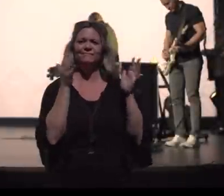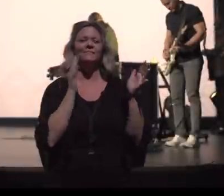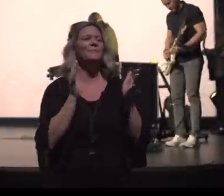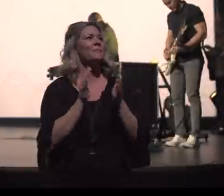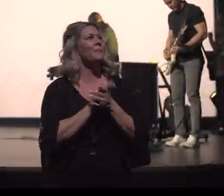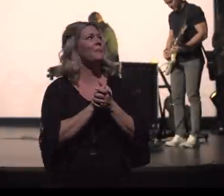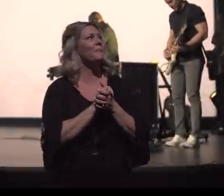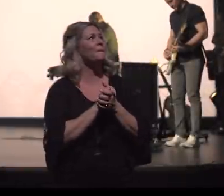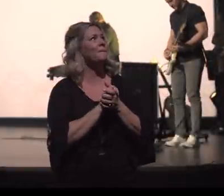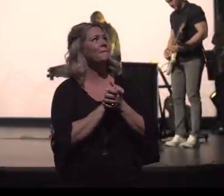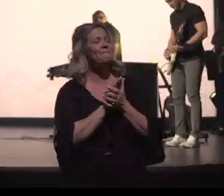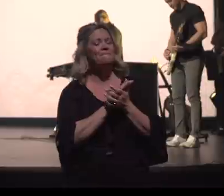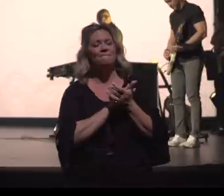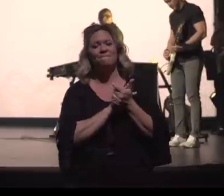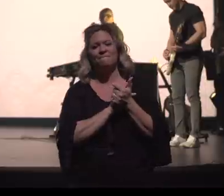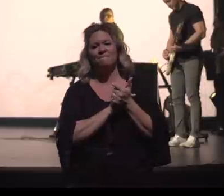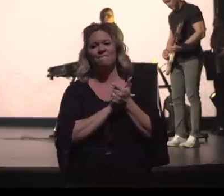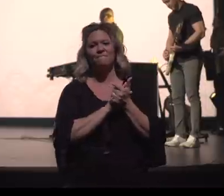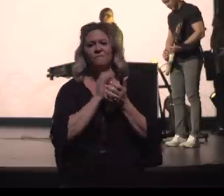Wow.